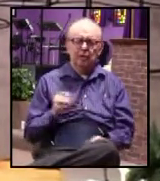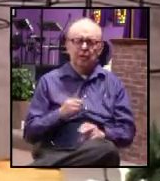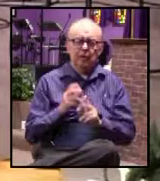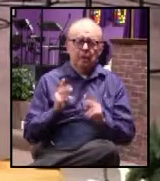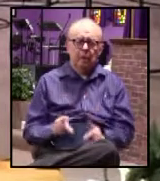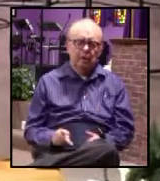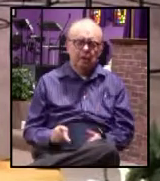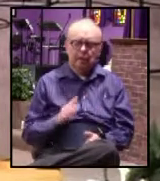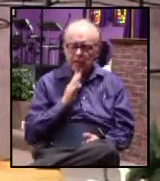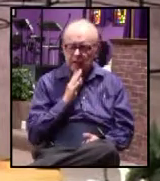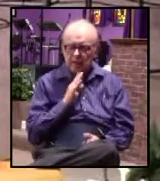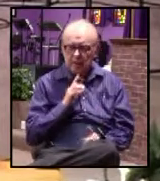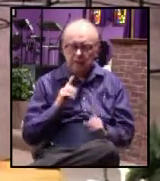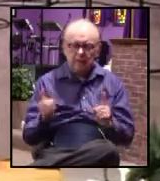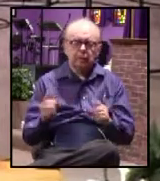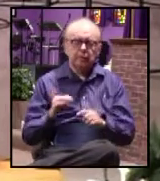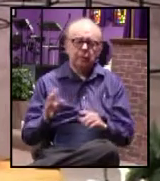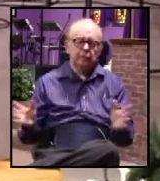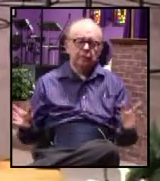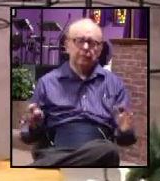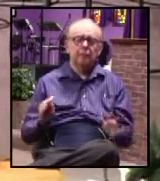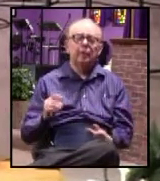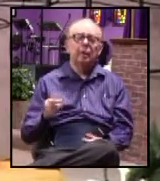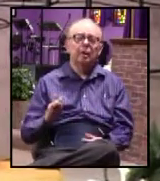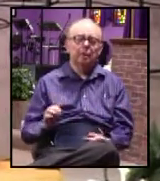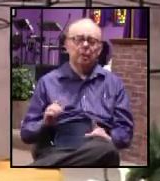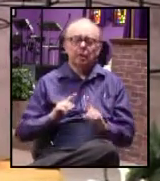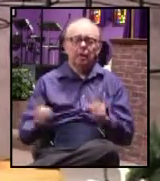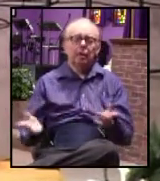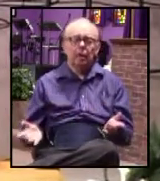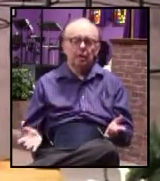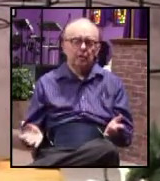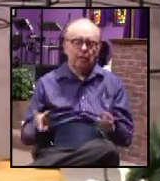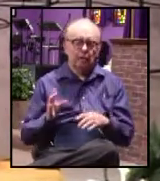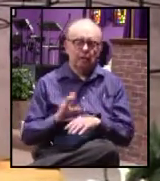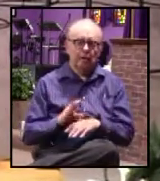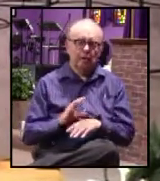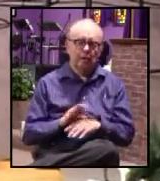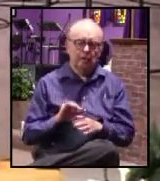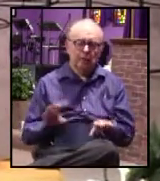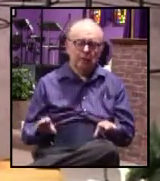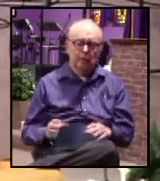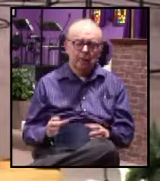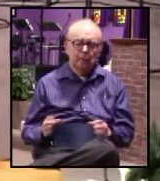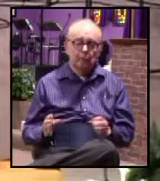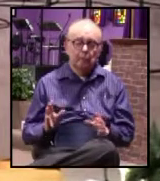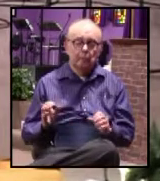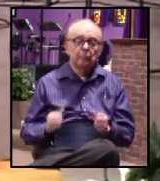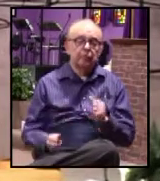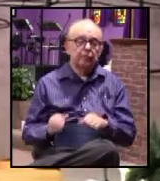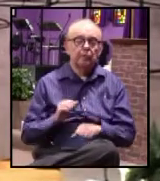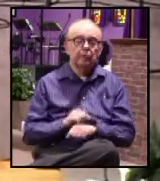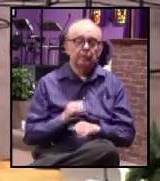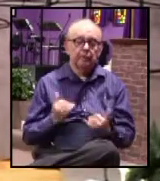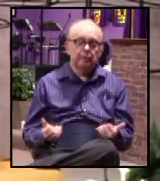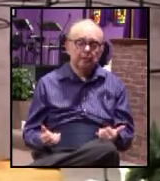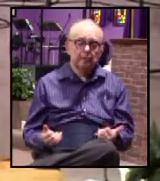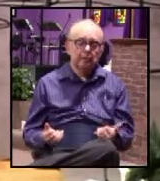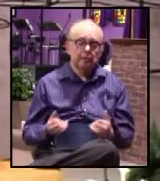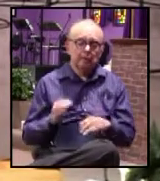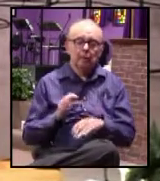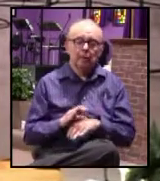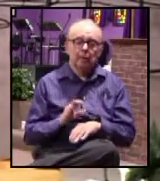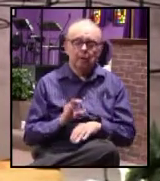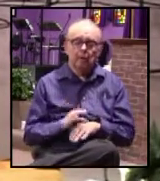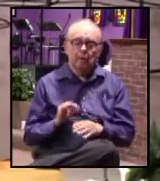Everybody wants to talk about, let's go to a mega church, let's go to a mega church, let's go to a mega church. The churches that are doing a lot of the work, ladies and gentlemen, is